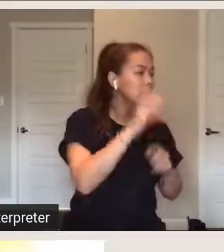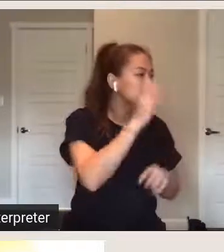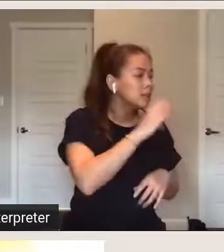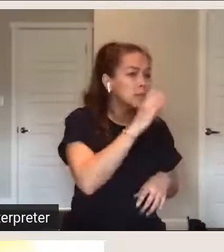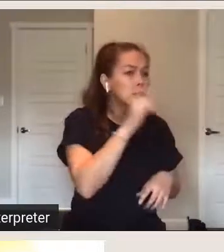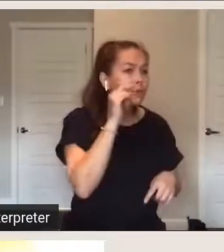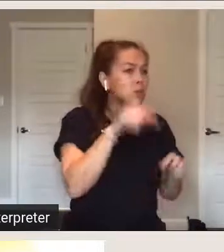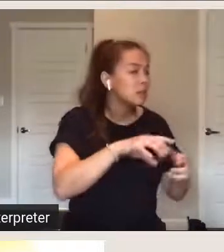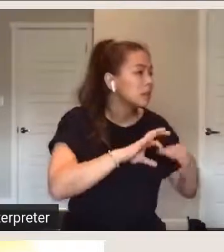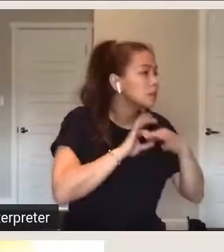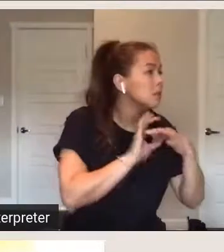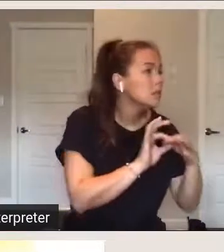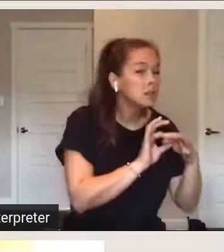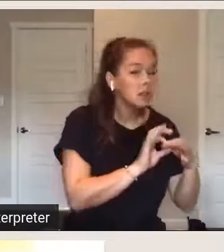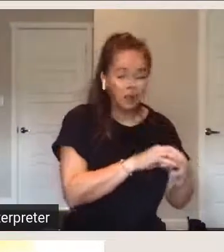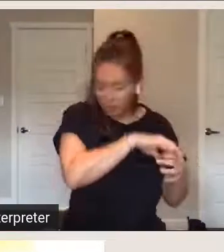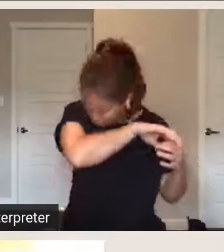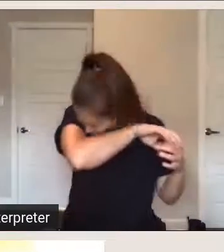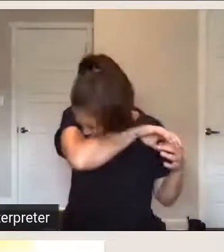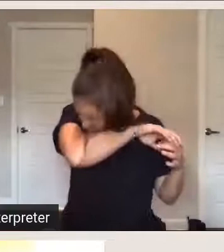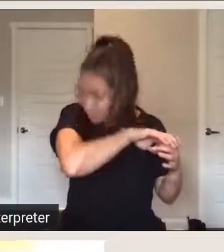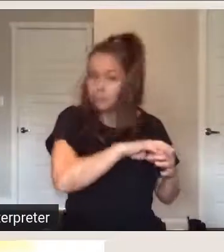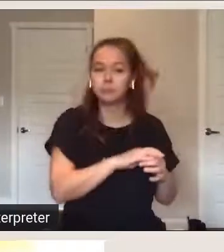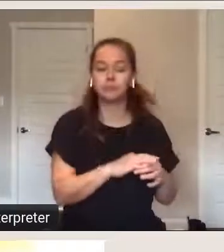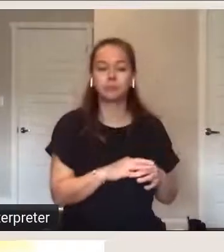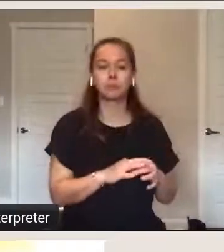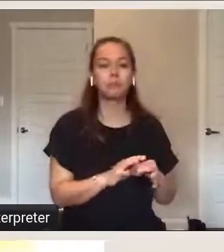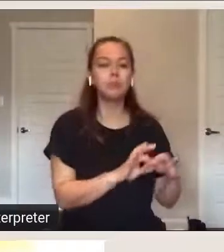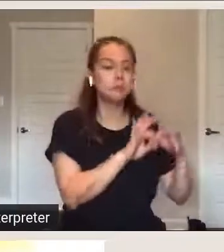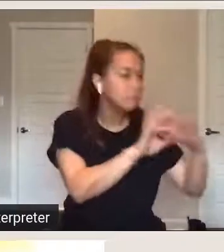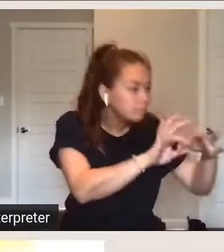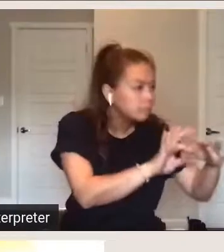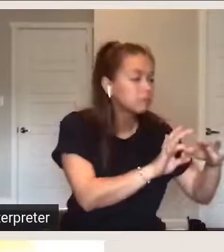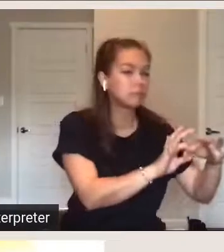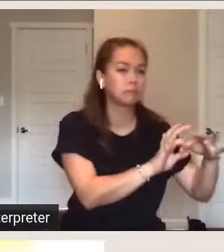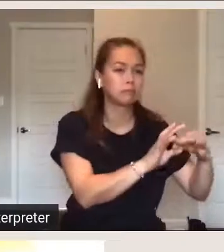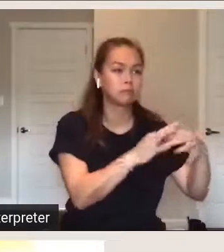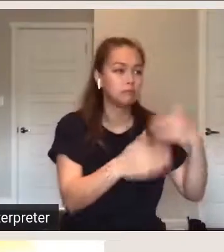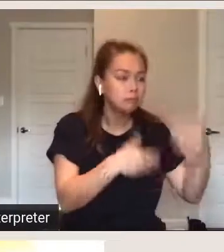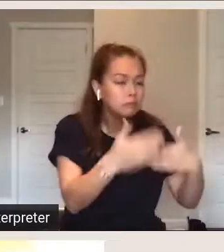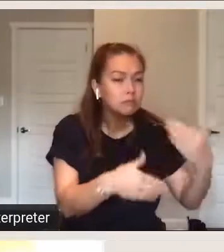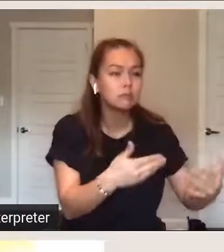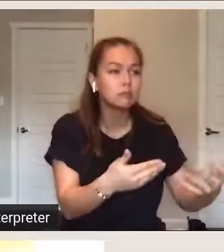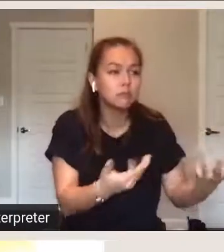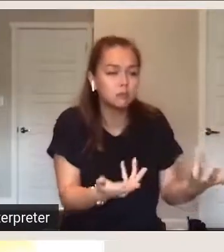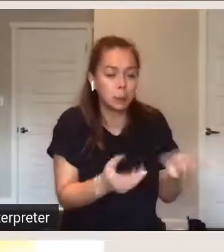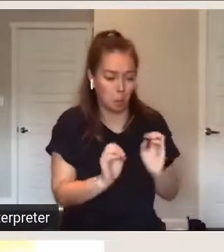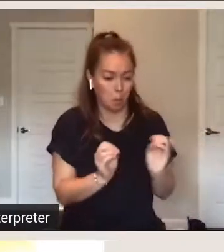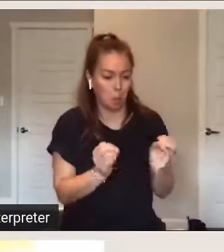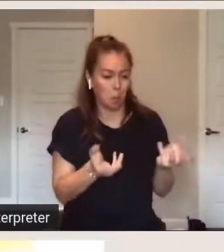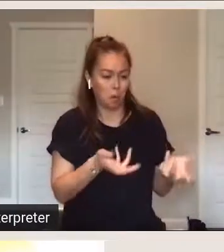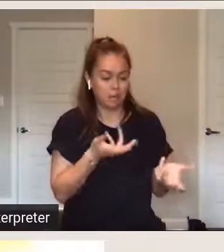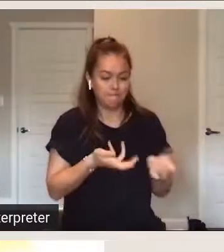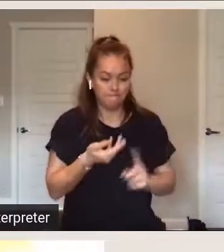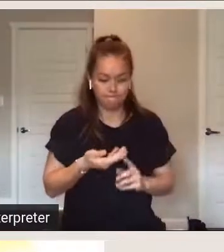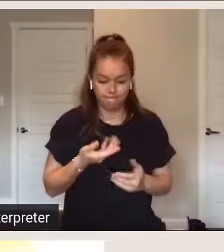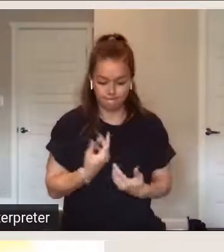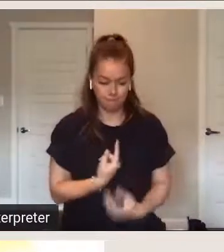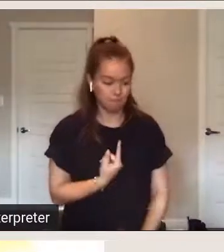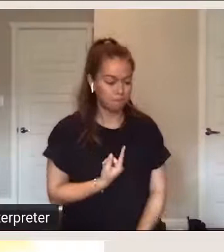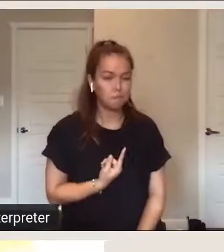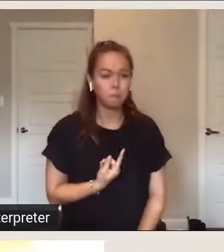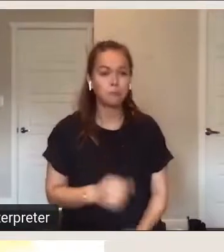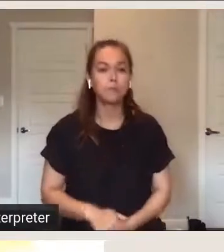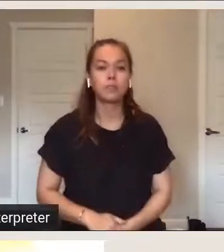way. Yeah, I find that really interesting because I think oftentimes when we think about connection to